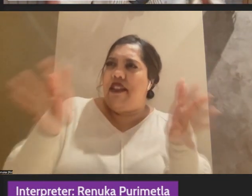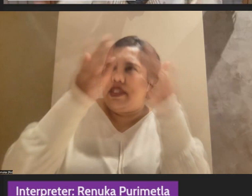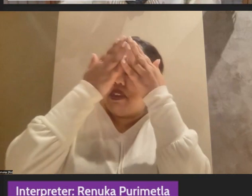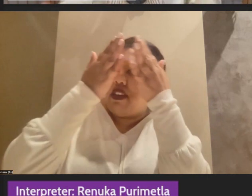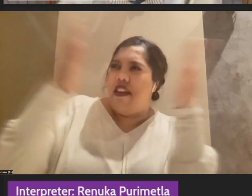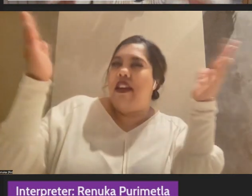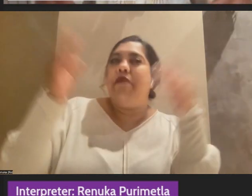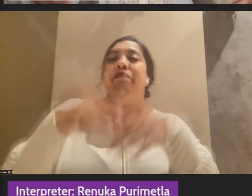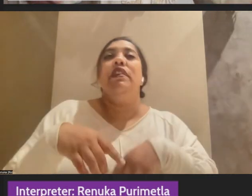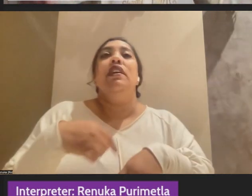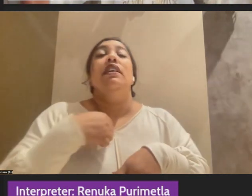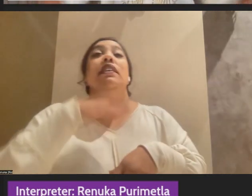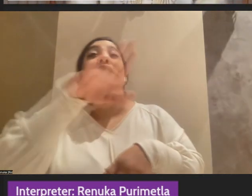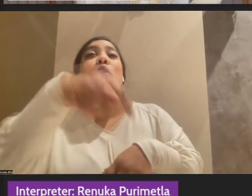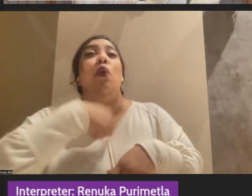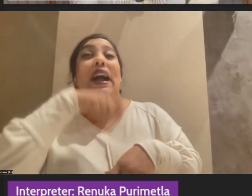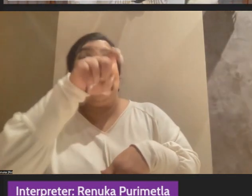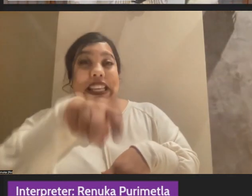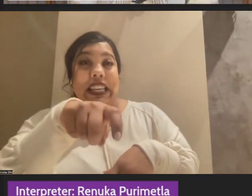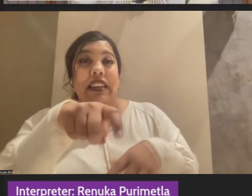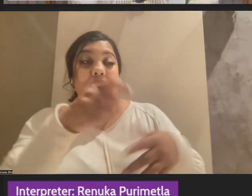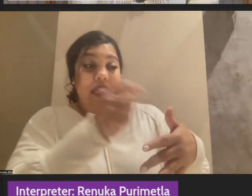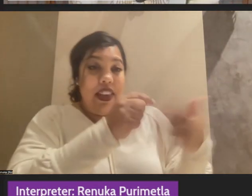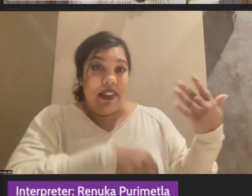demonstrate what you need and